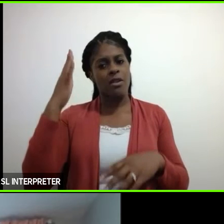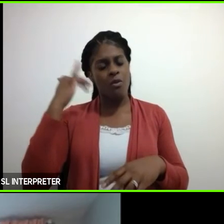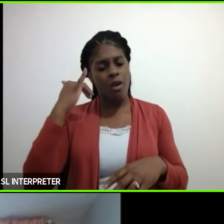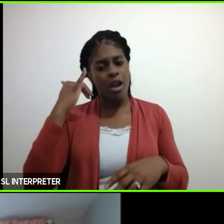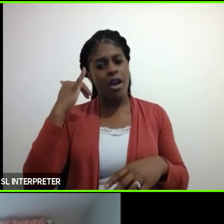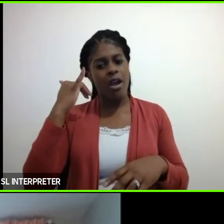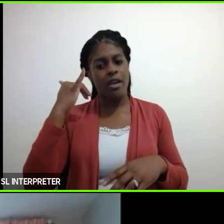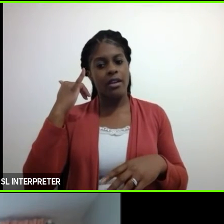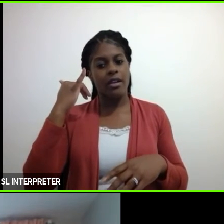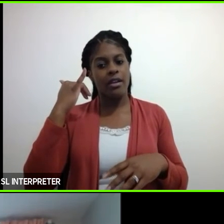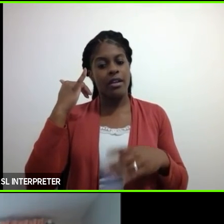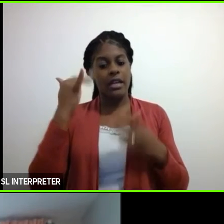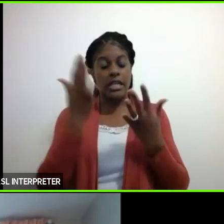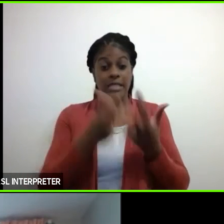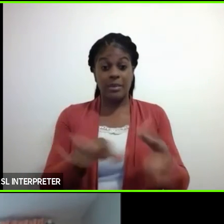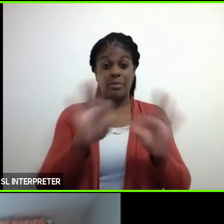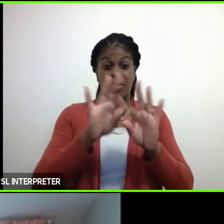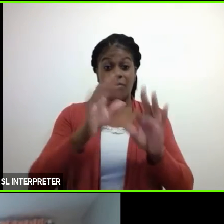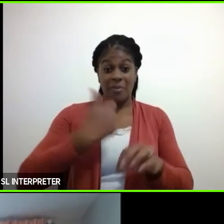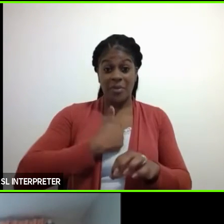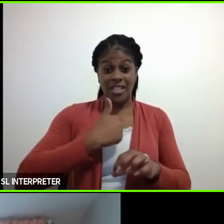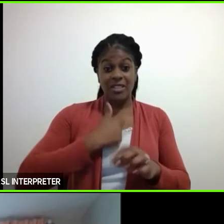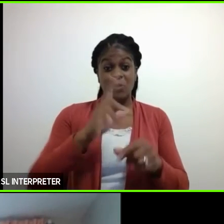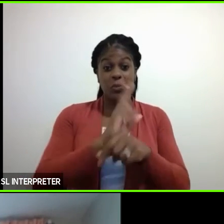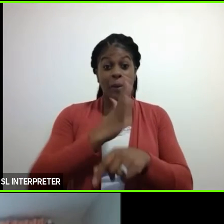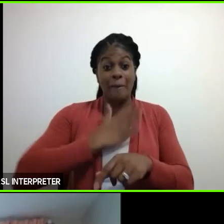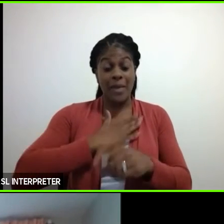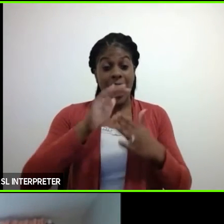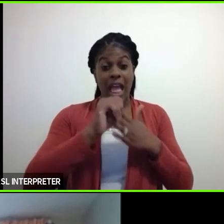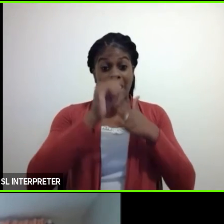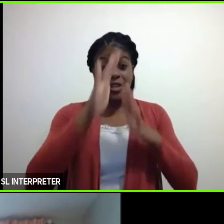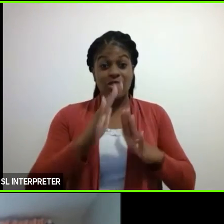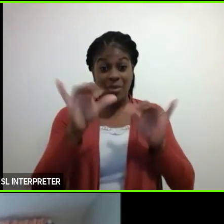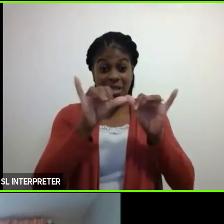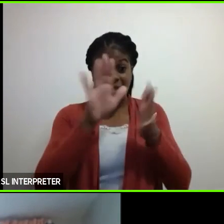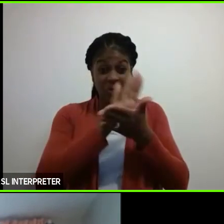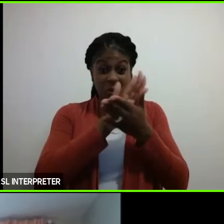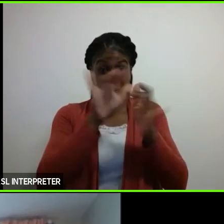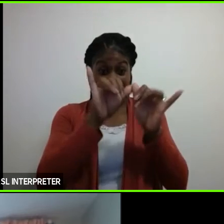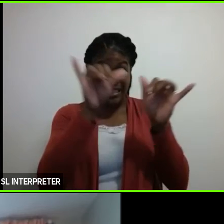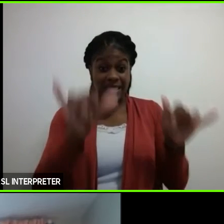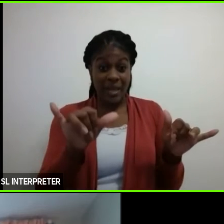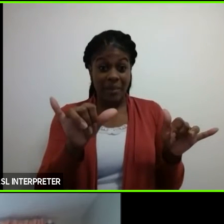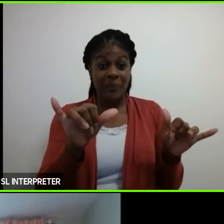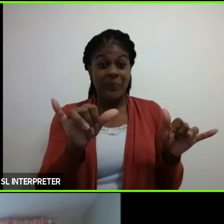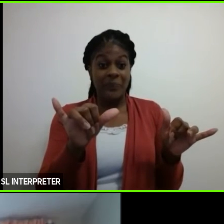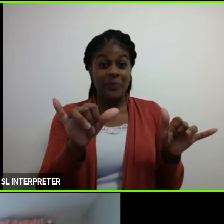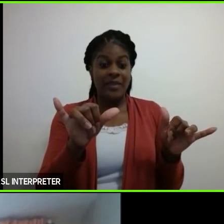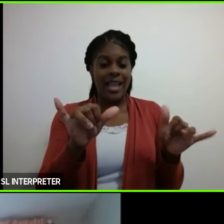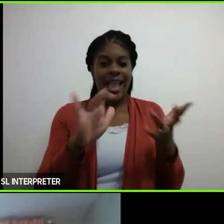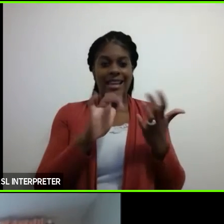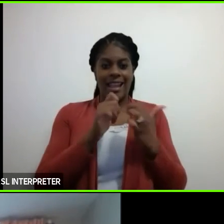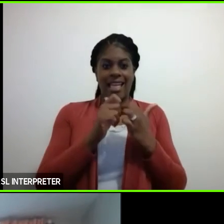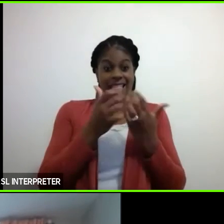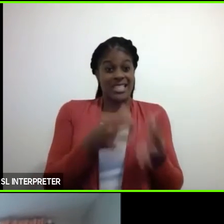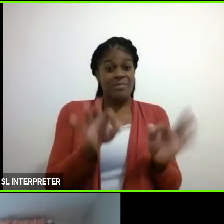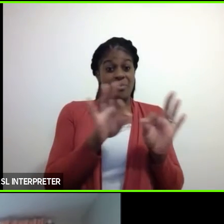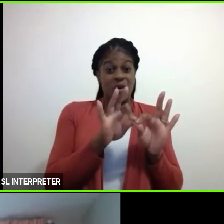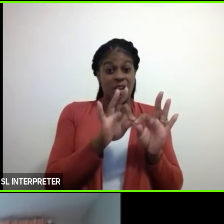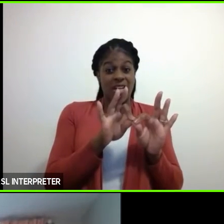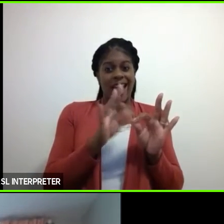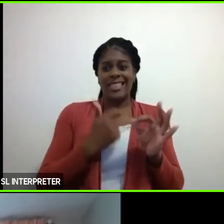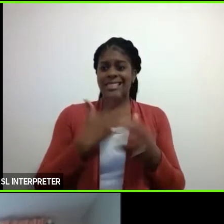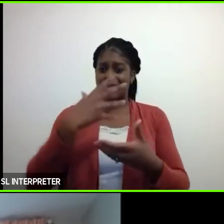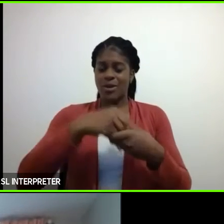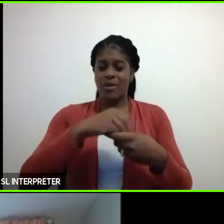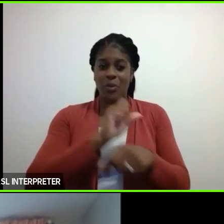so important for me to take my leadership in a school system very important, and how this has to be a part of the work that I do